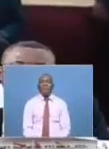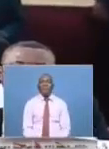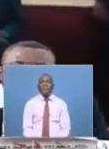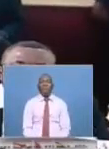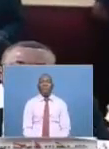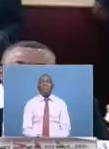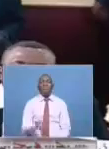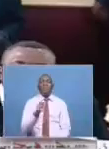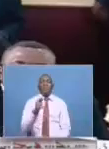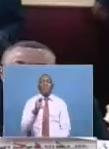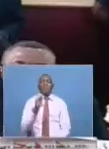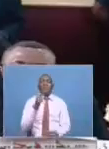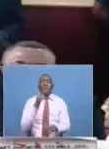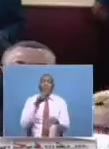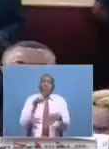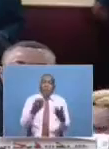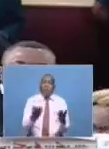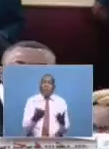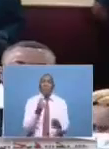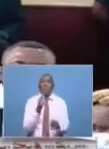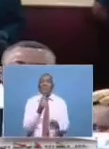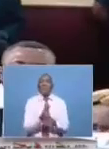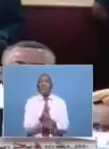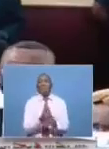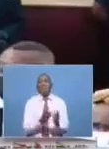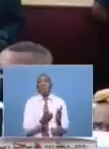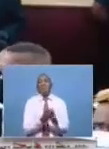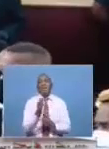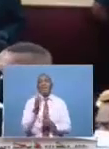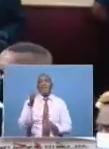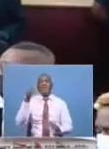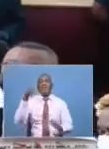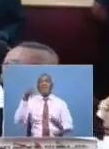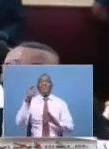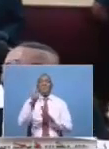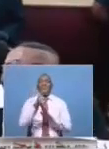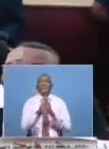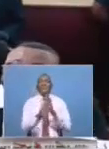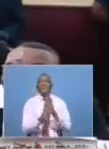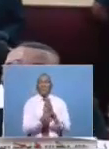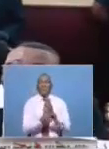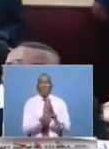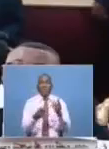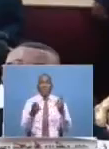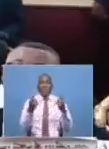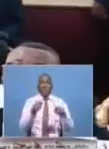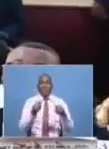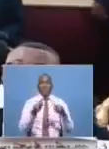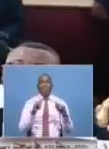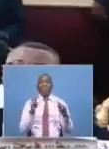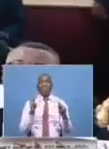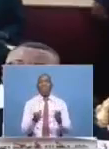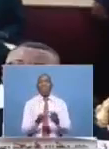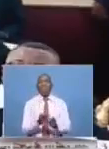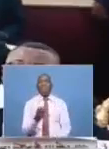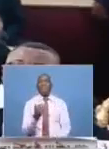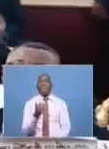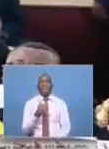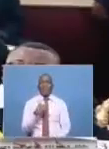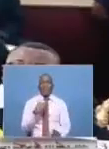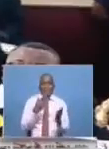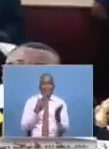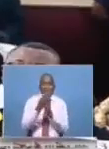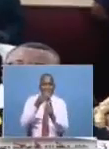Except as otherwise provided by law, including a rule of equity, when a party has, by his